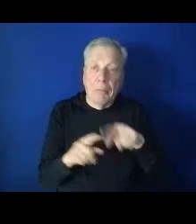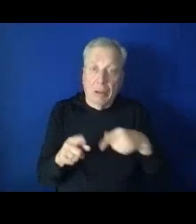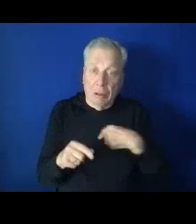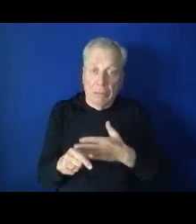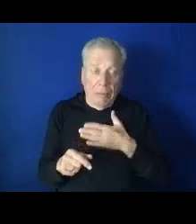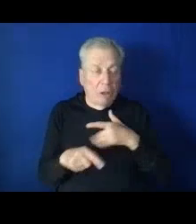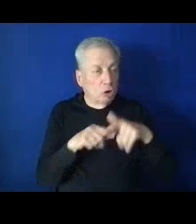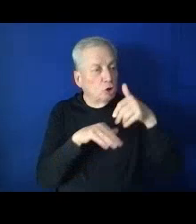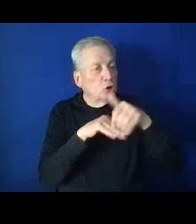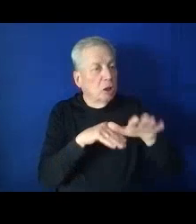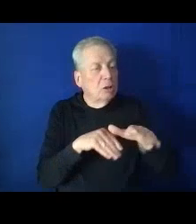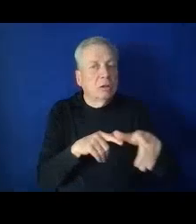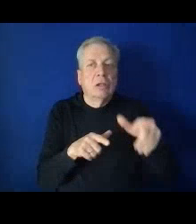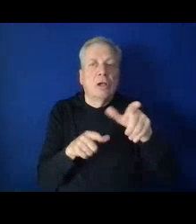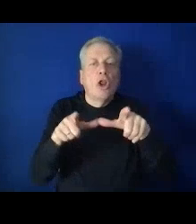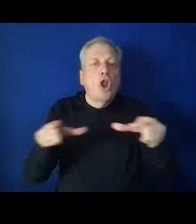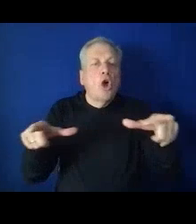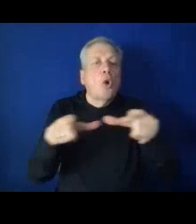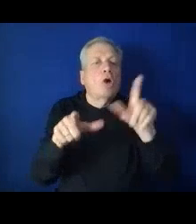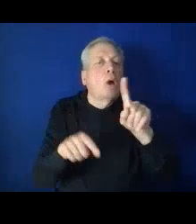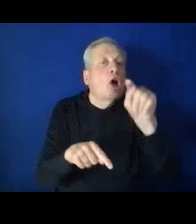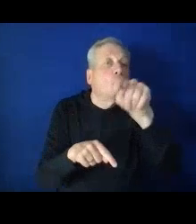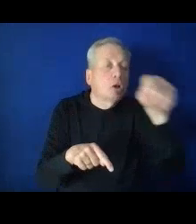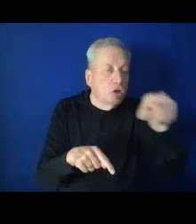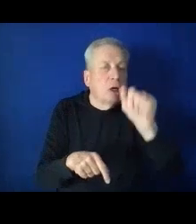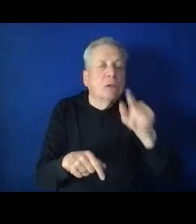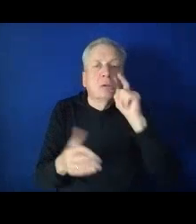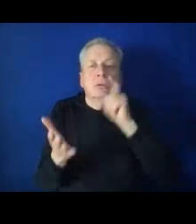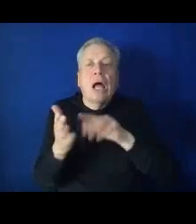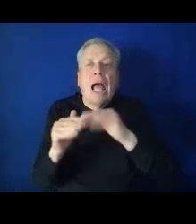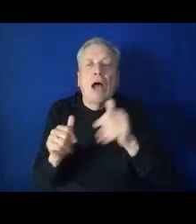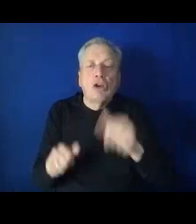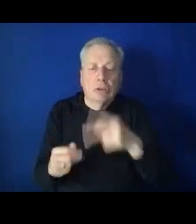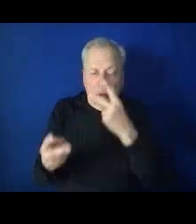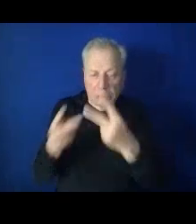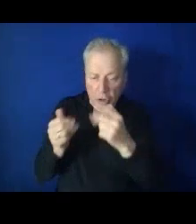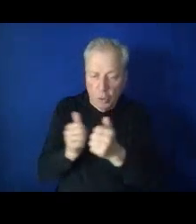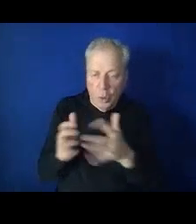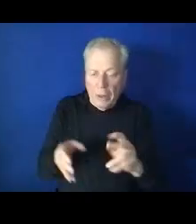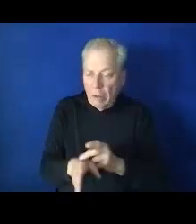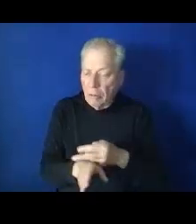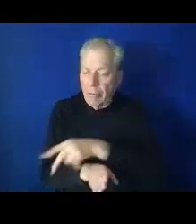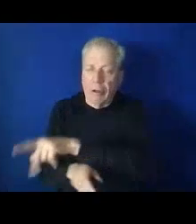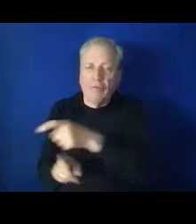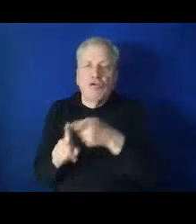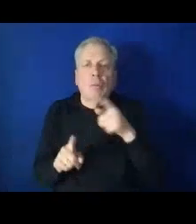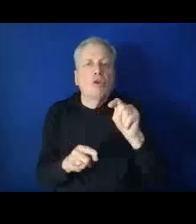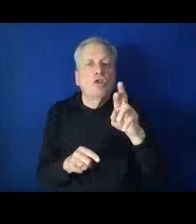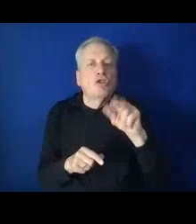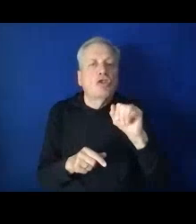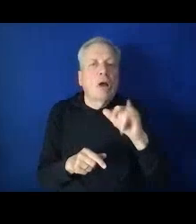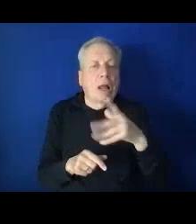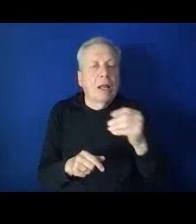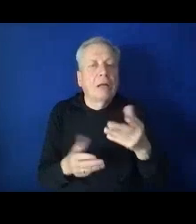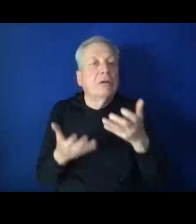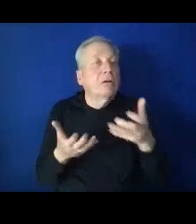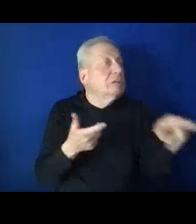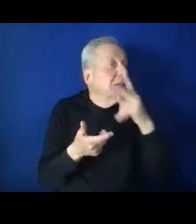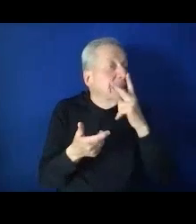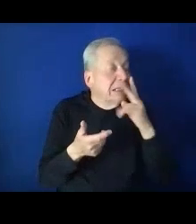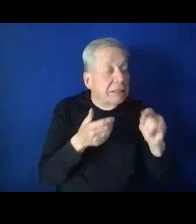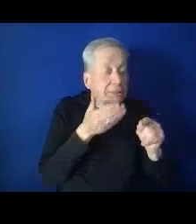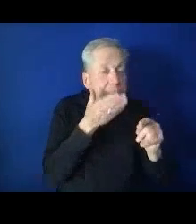people locations so that you can see how to view it without getting off the trail if anyone really wants to see it.